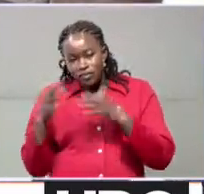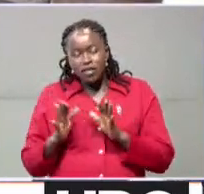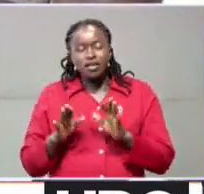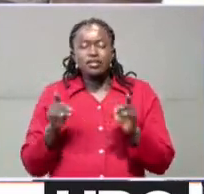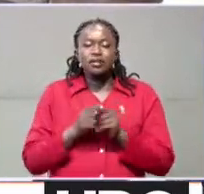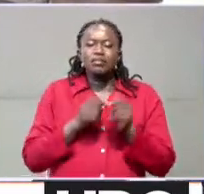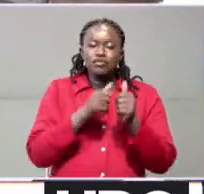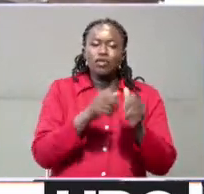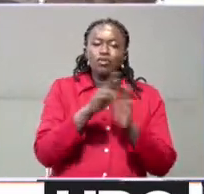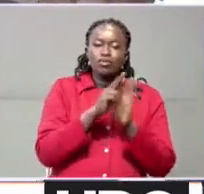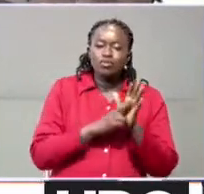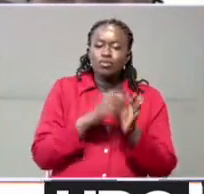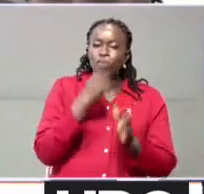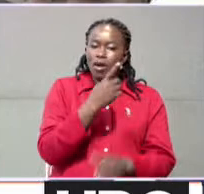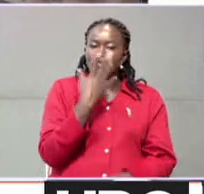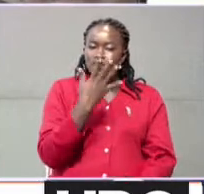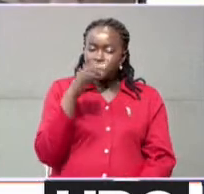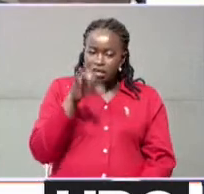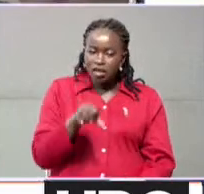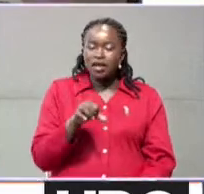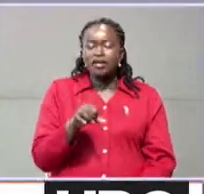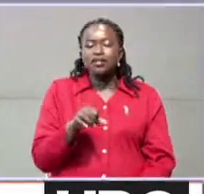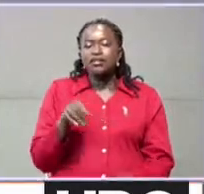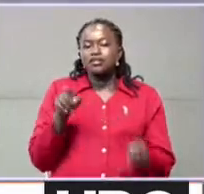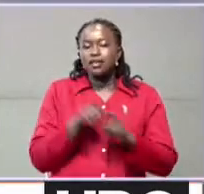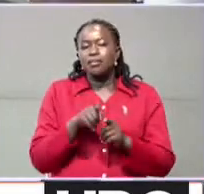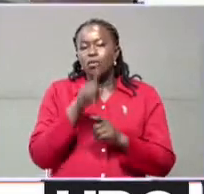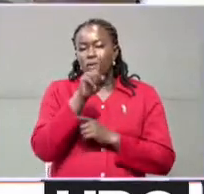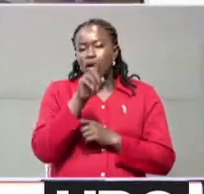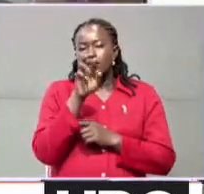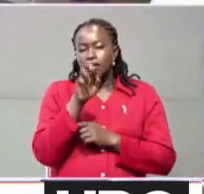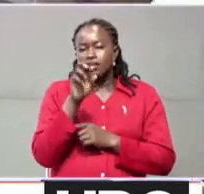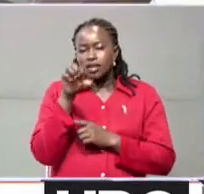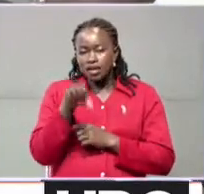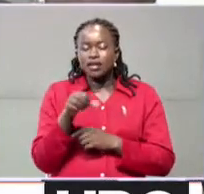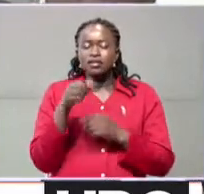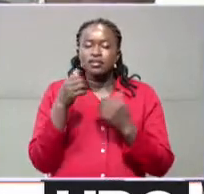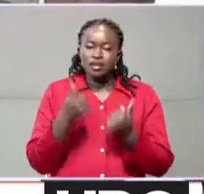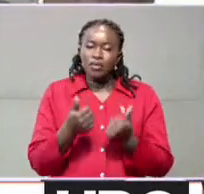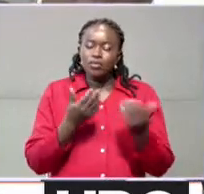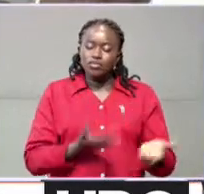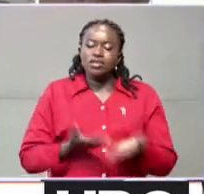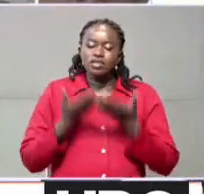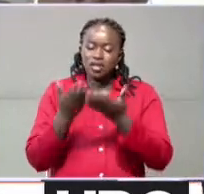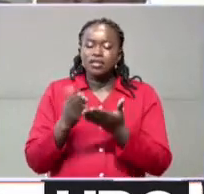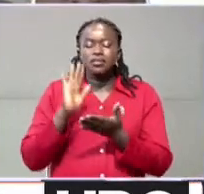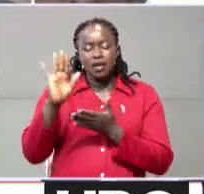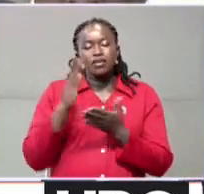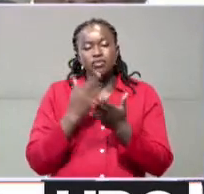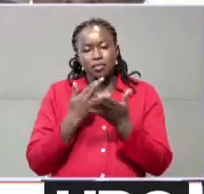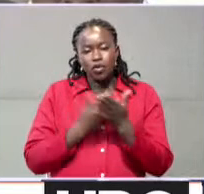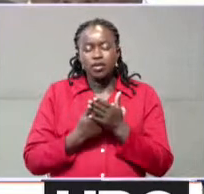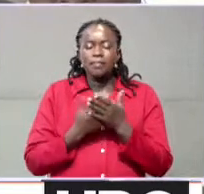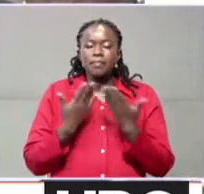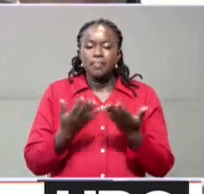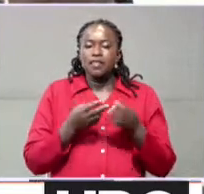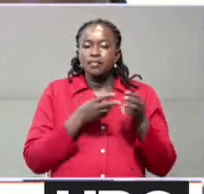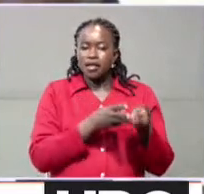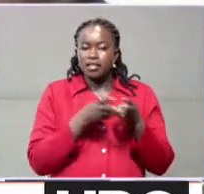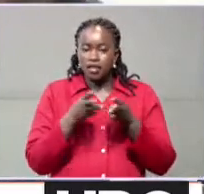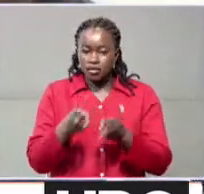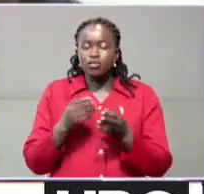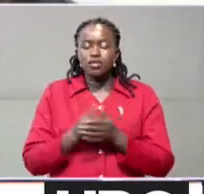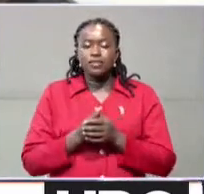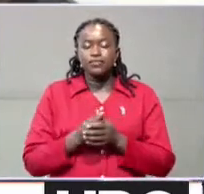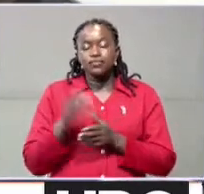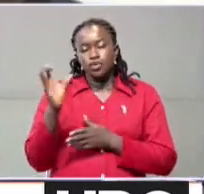rule 159 and 189 hereby presents his report methodology the